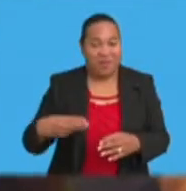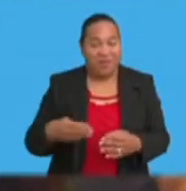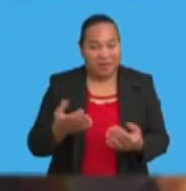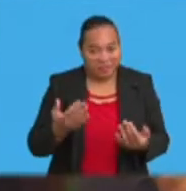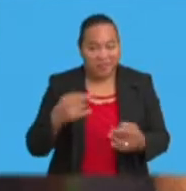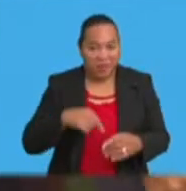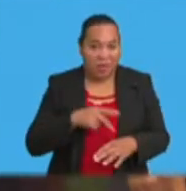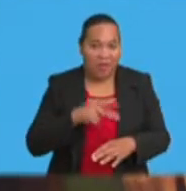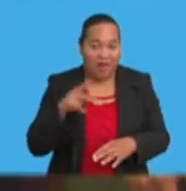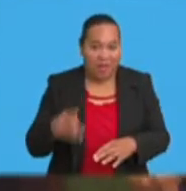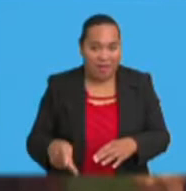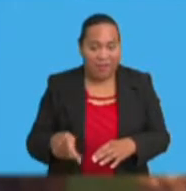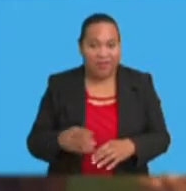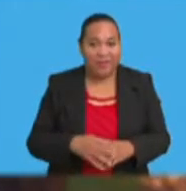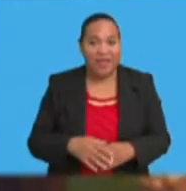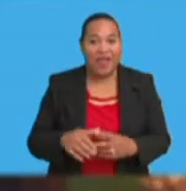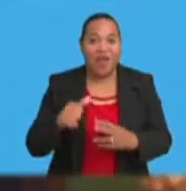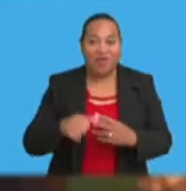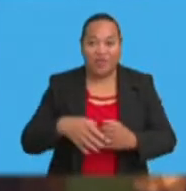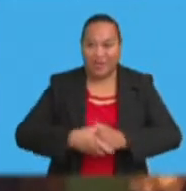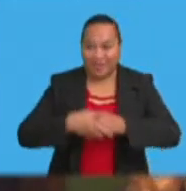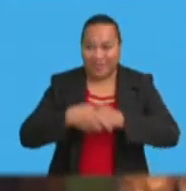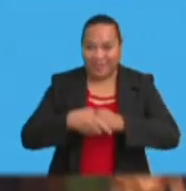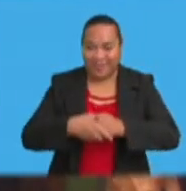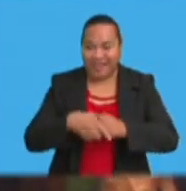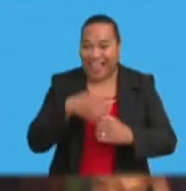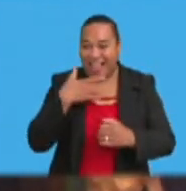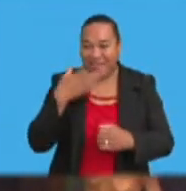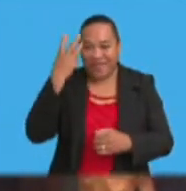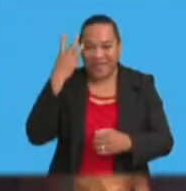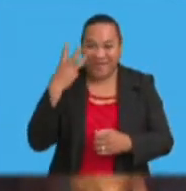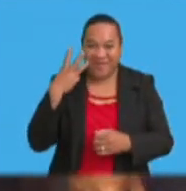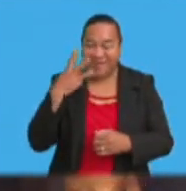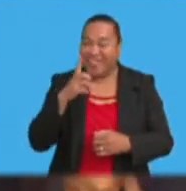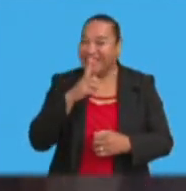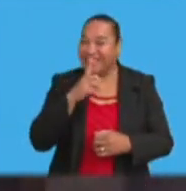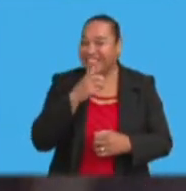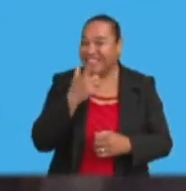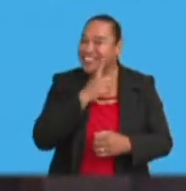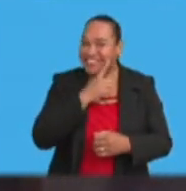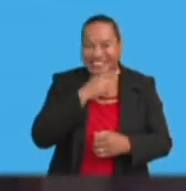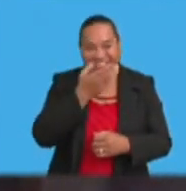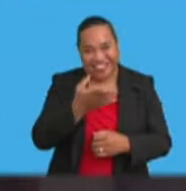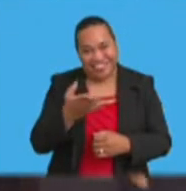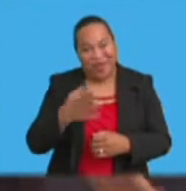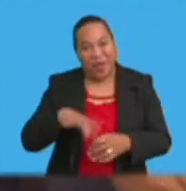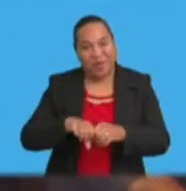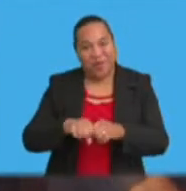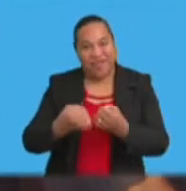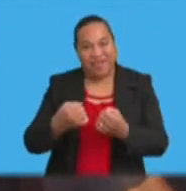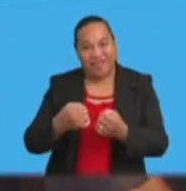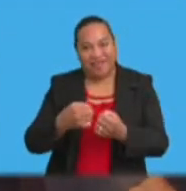to Parliament, and also congratulate a lovely lady from Wainubuka, Wainufaya, who broke the record that stood there for 10